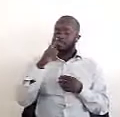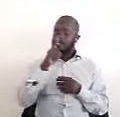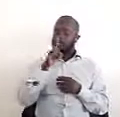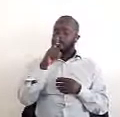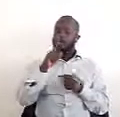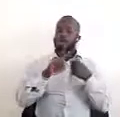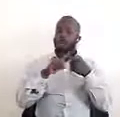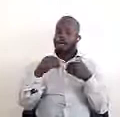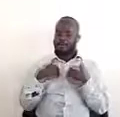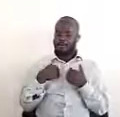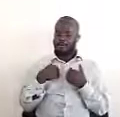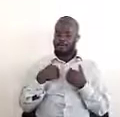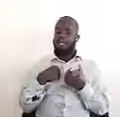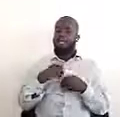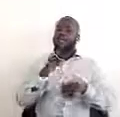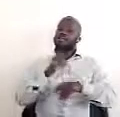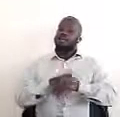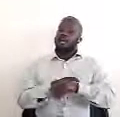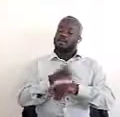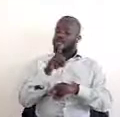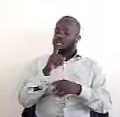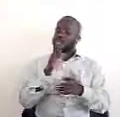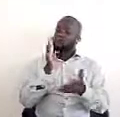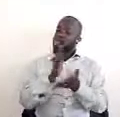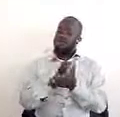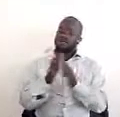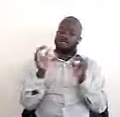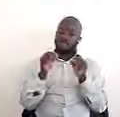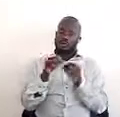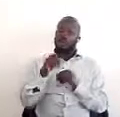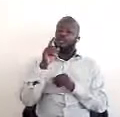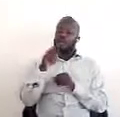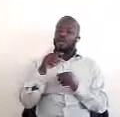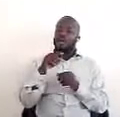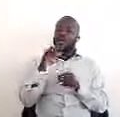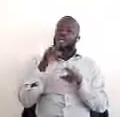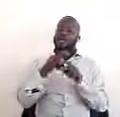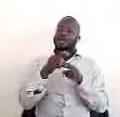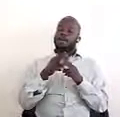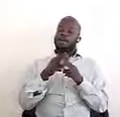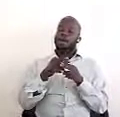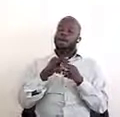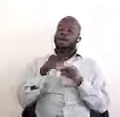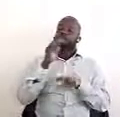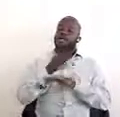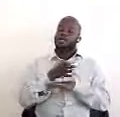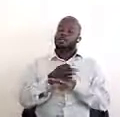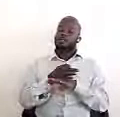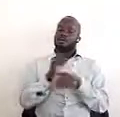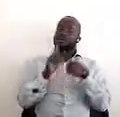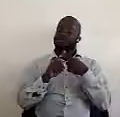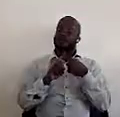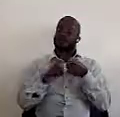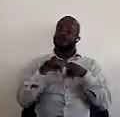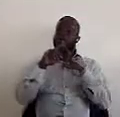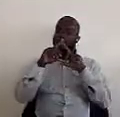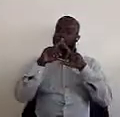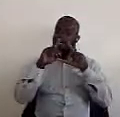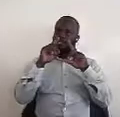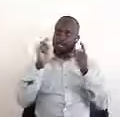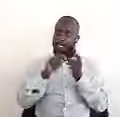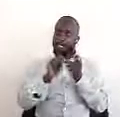test concludes that you are HIV positive when you actually are not, this is called a false positive test